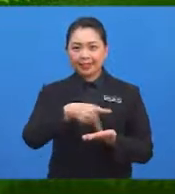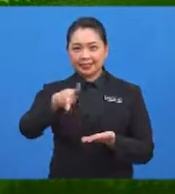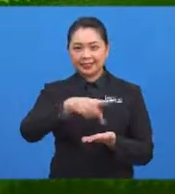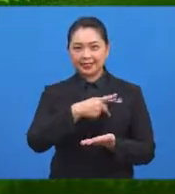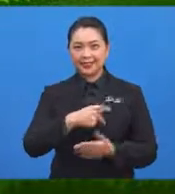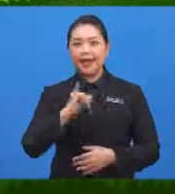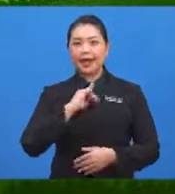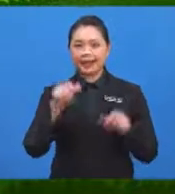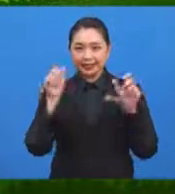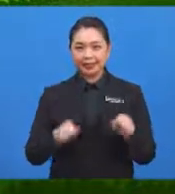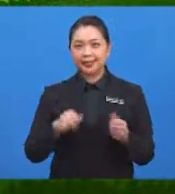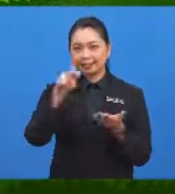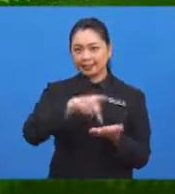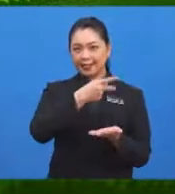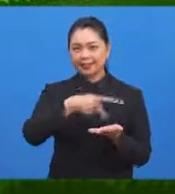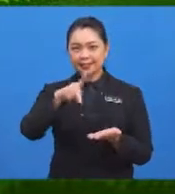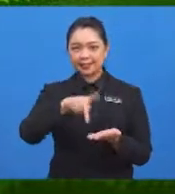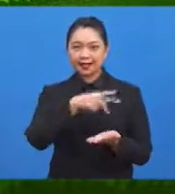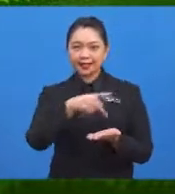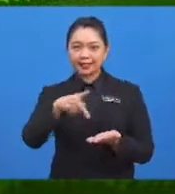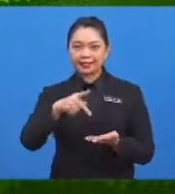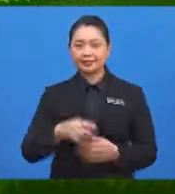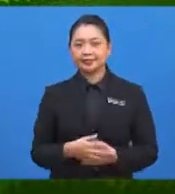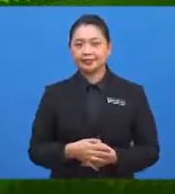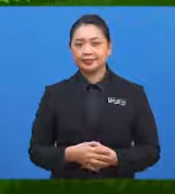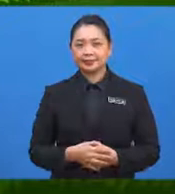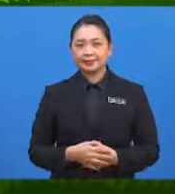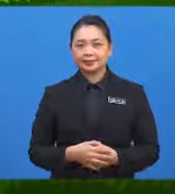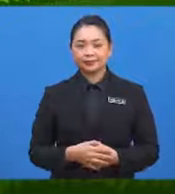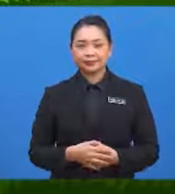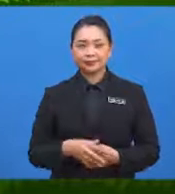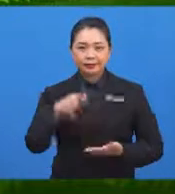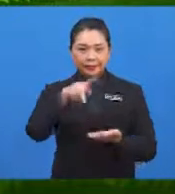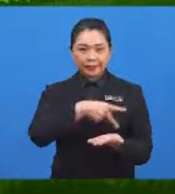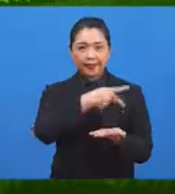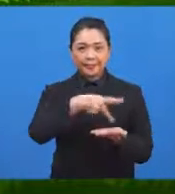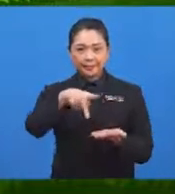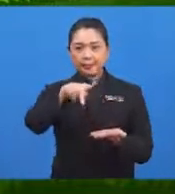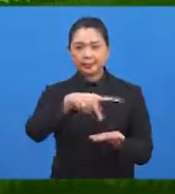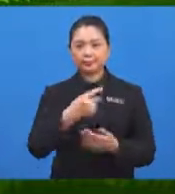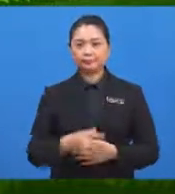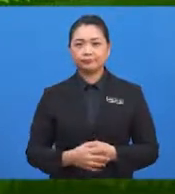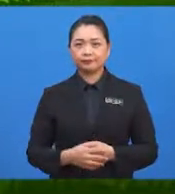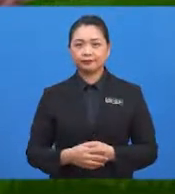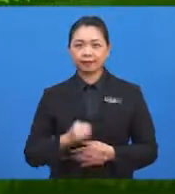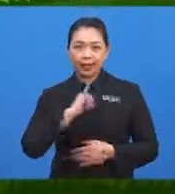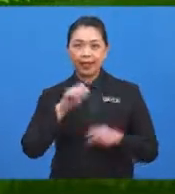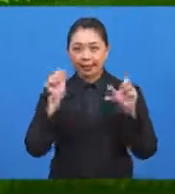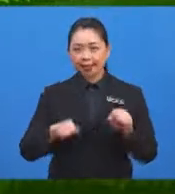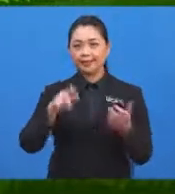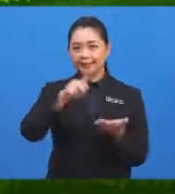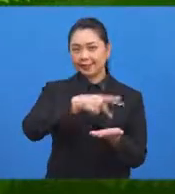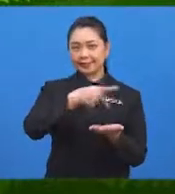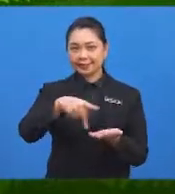Dance, I can dance. Dance, I can dance. Dance, dance, dance, dance, dance, dance, dance, I